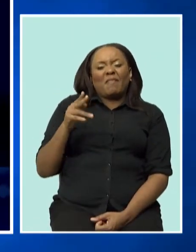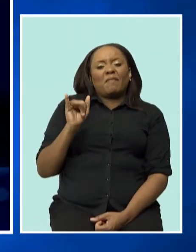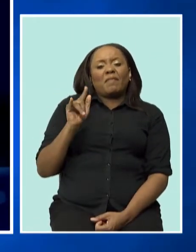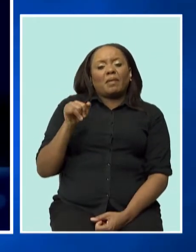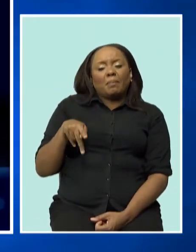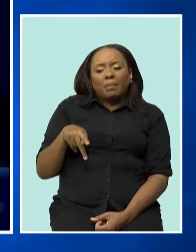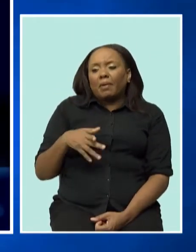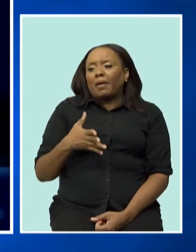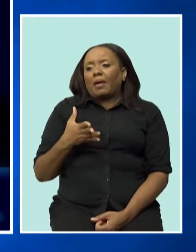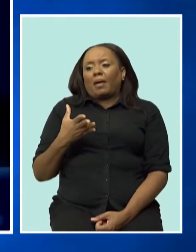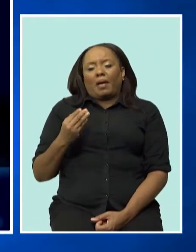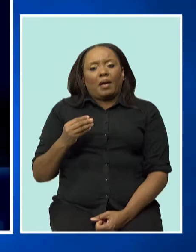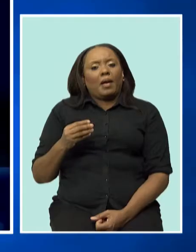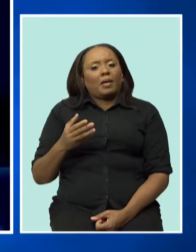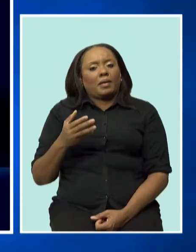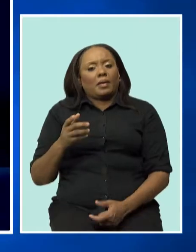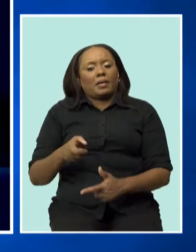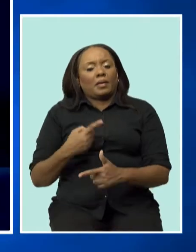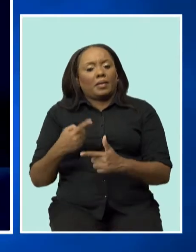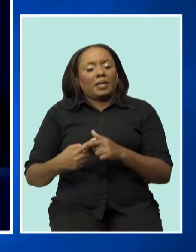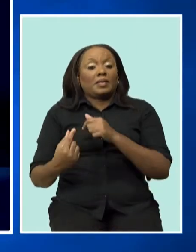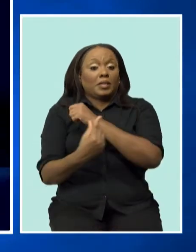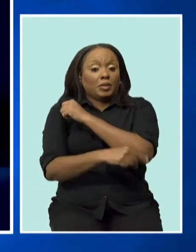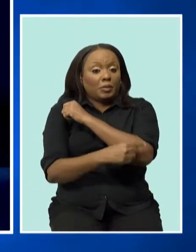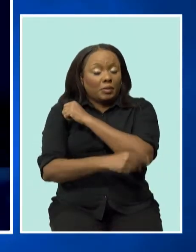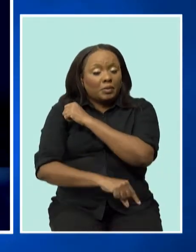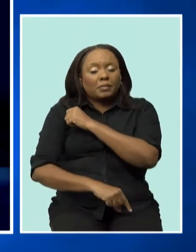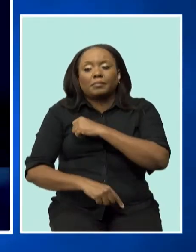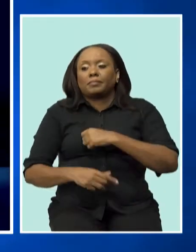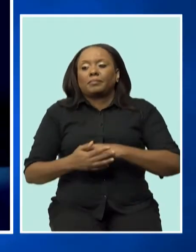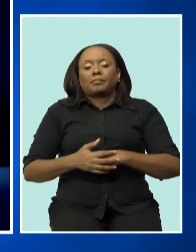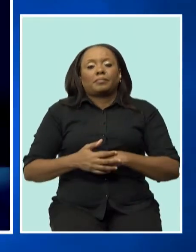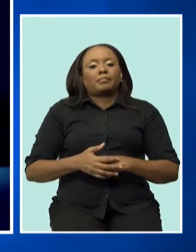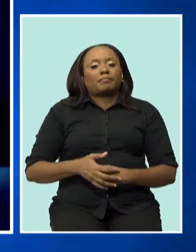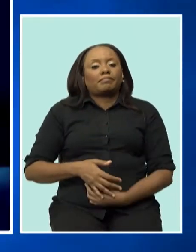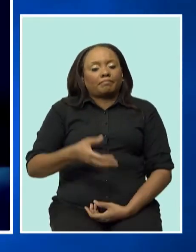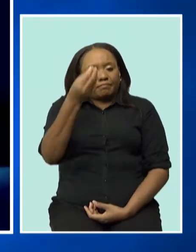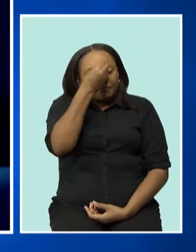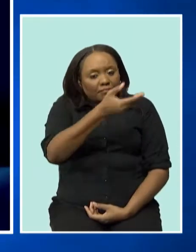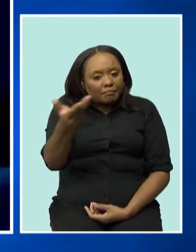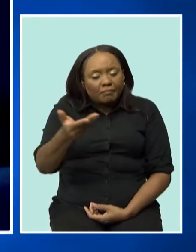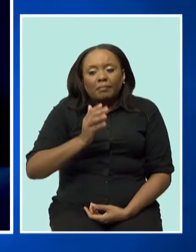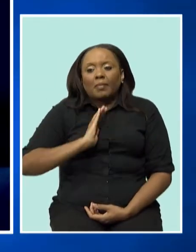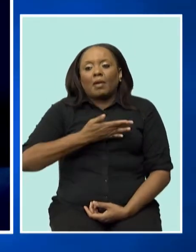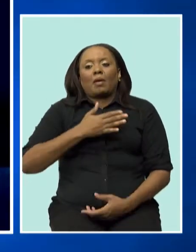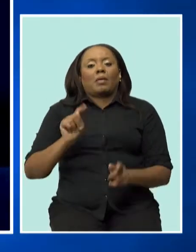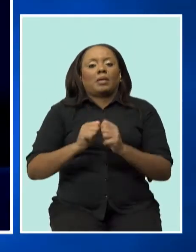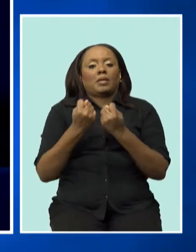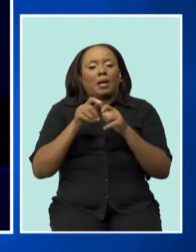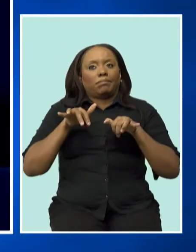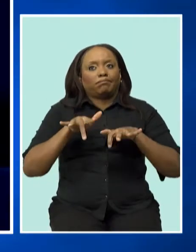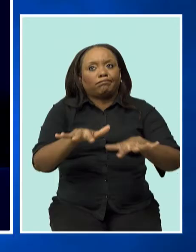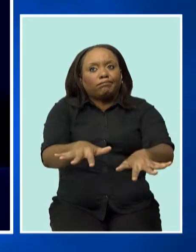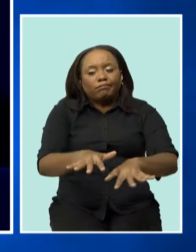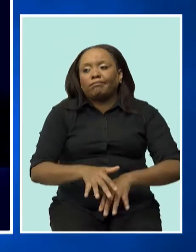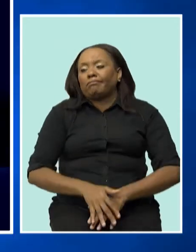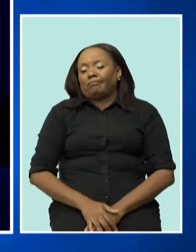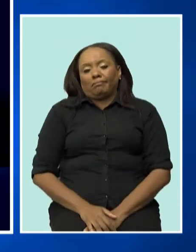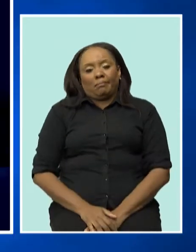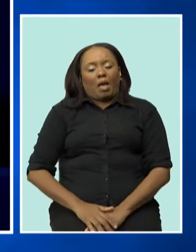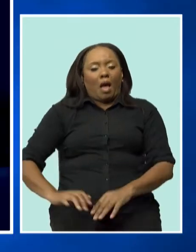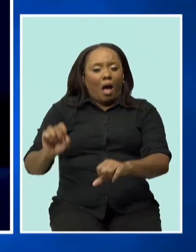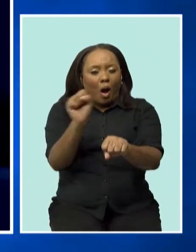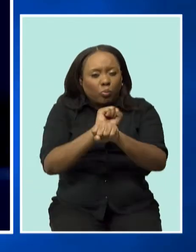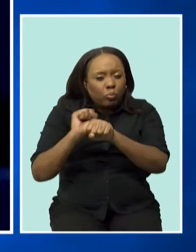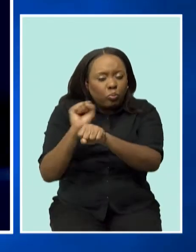Fairview and Glen Acres and St. George. We just want to let the public know that our crews have been deployed and they're out there